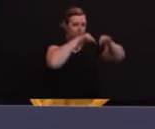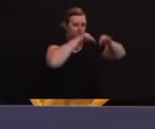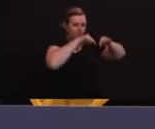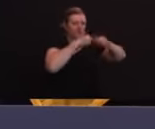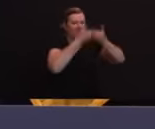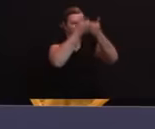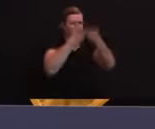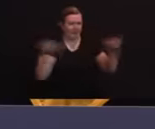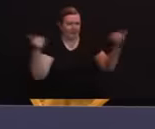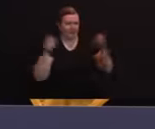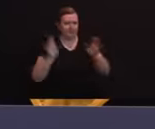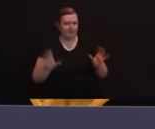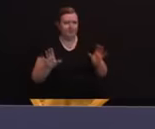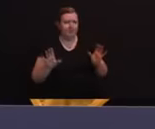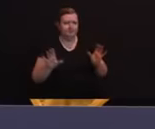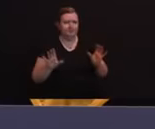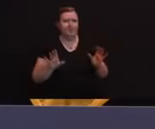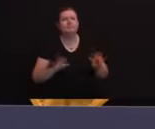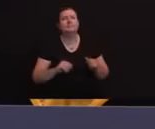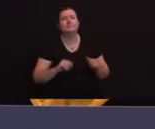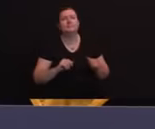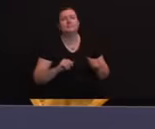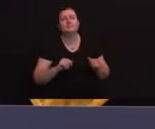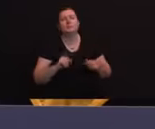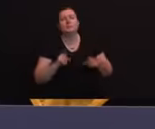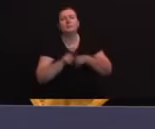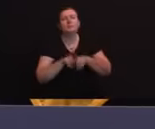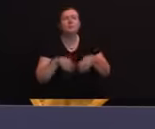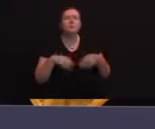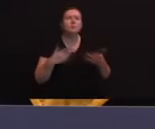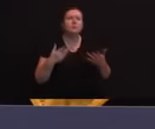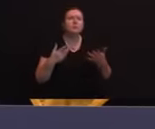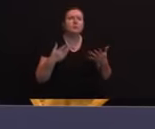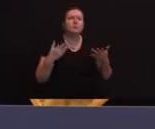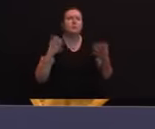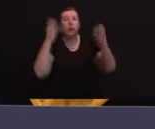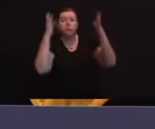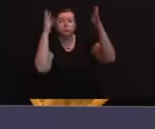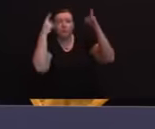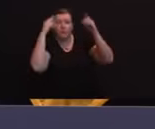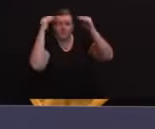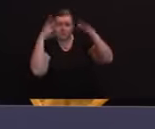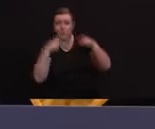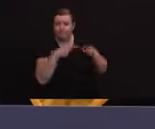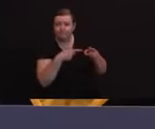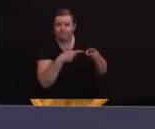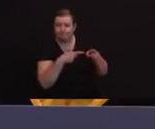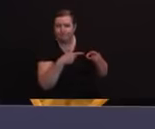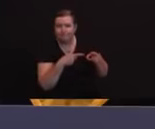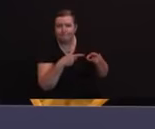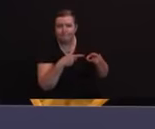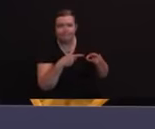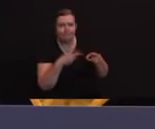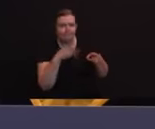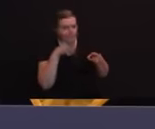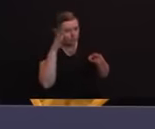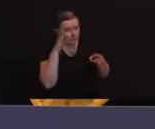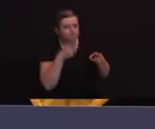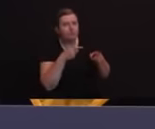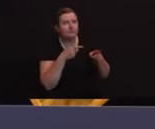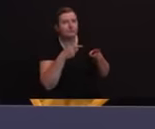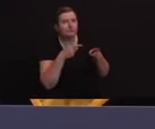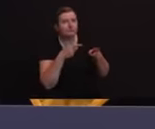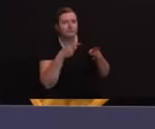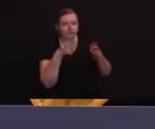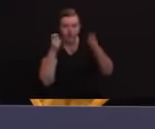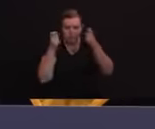also want to use this as an opportunity to shout out the educators, the parents, the administrators, everybody